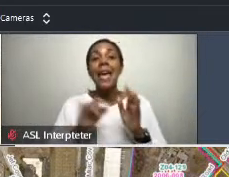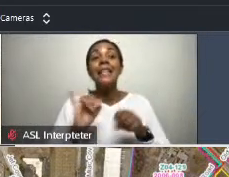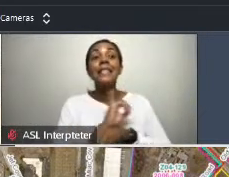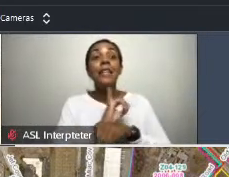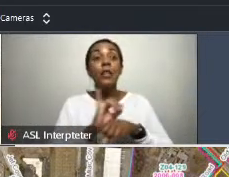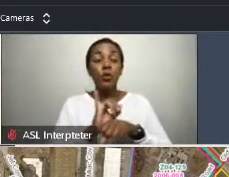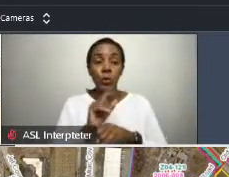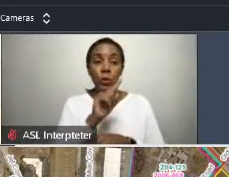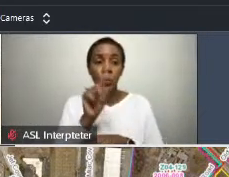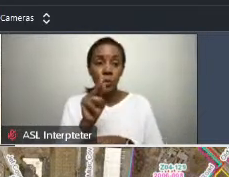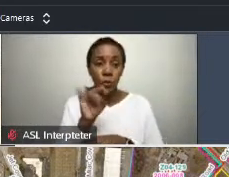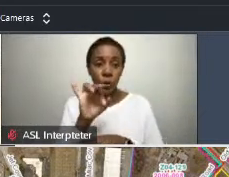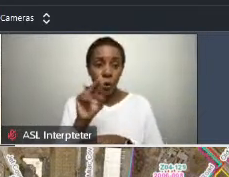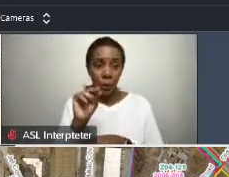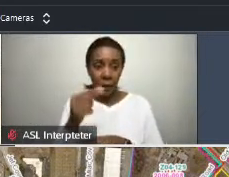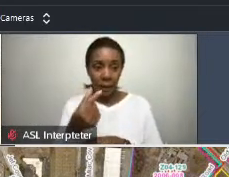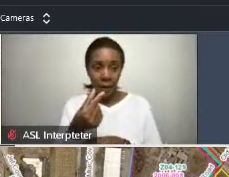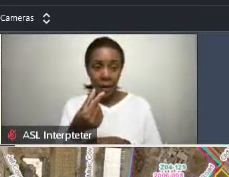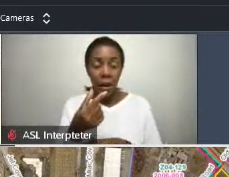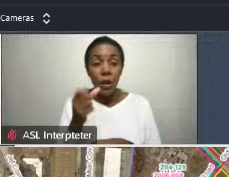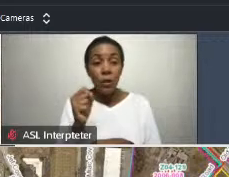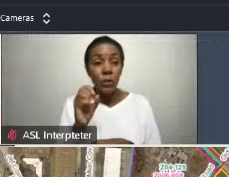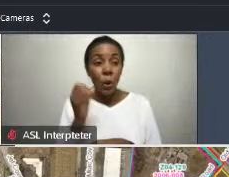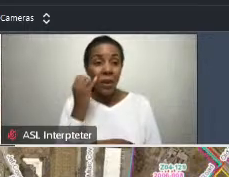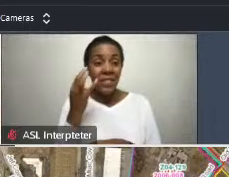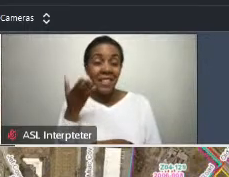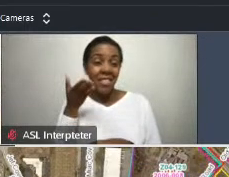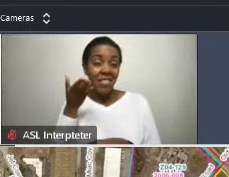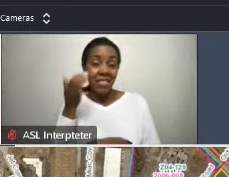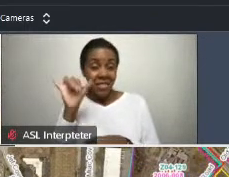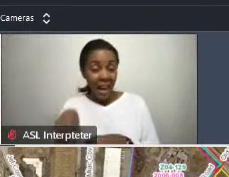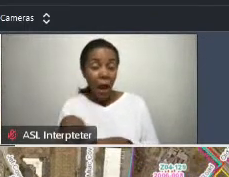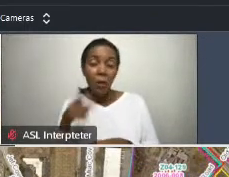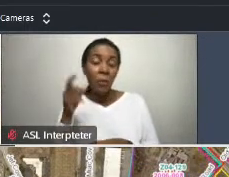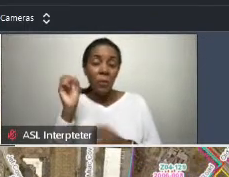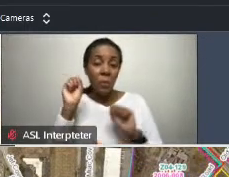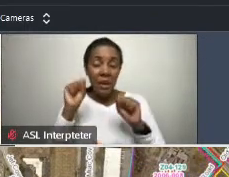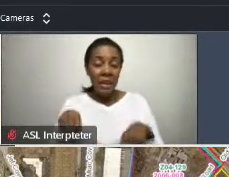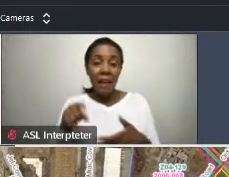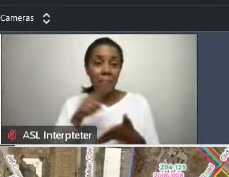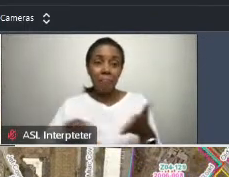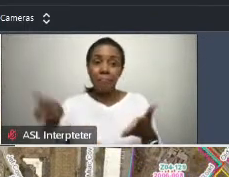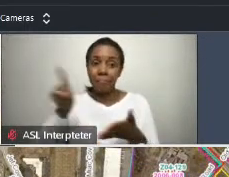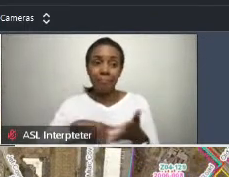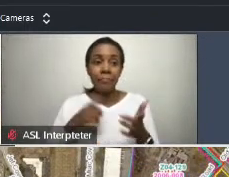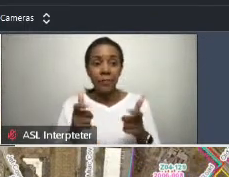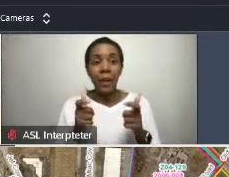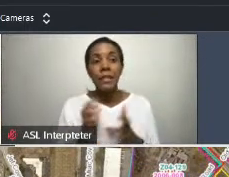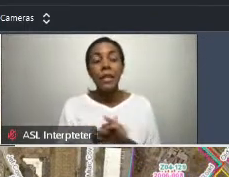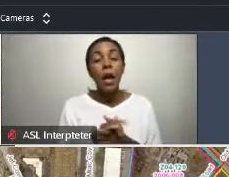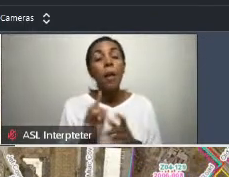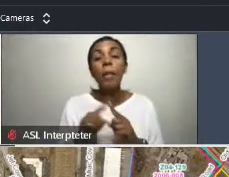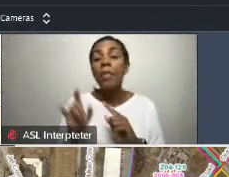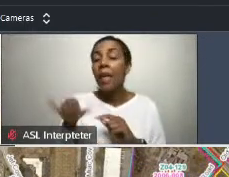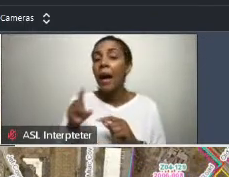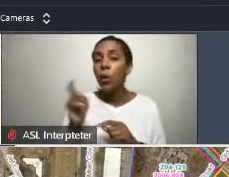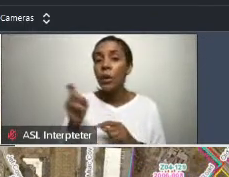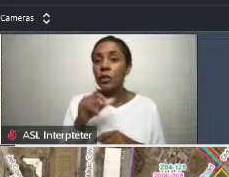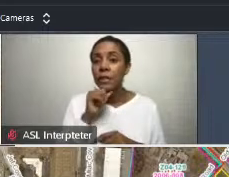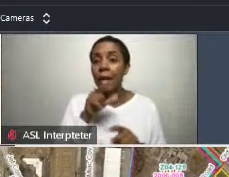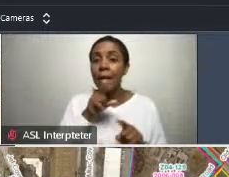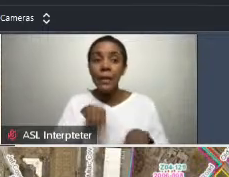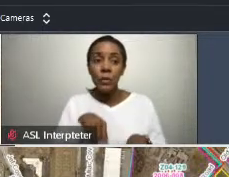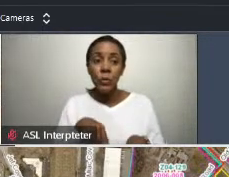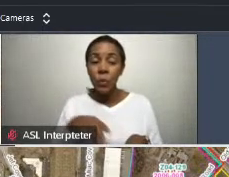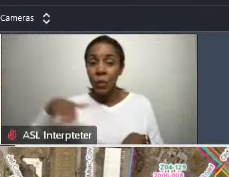that, we can dispose of this real quickly. Okay. But that question has not been answered, so I don't